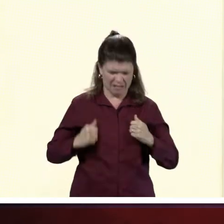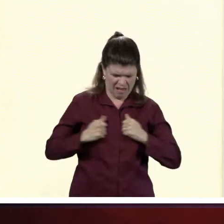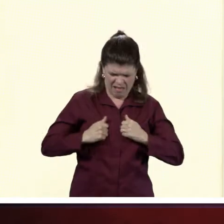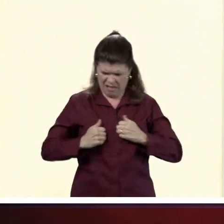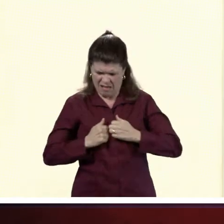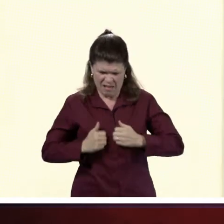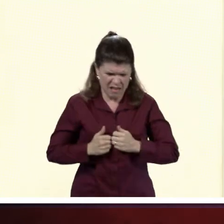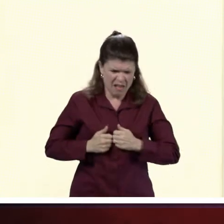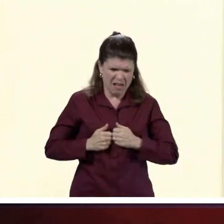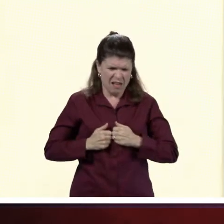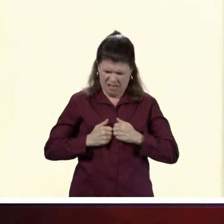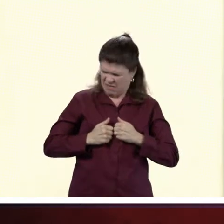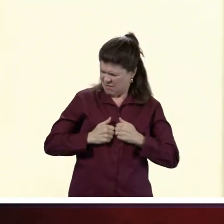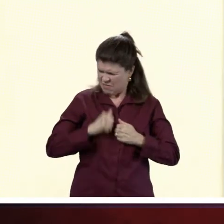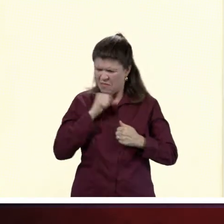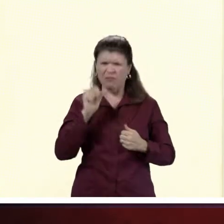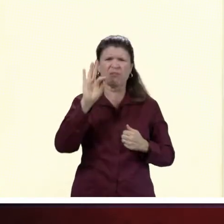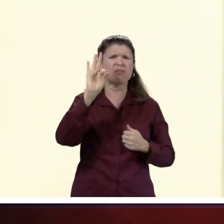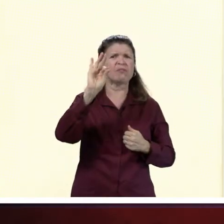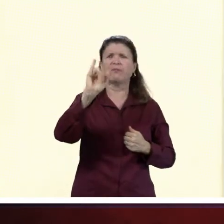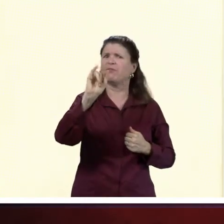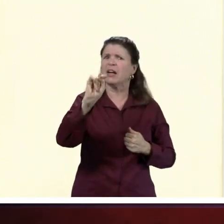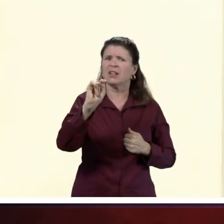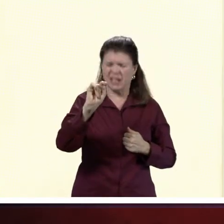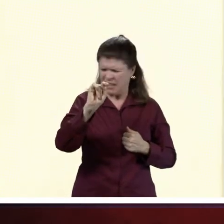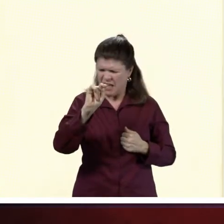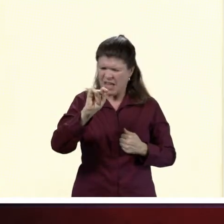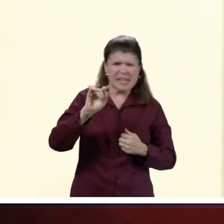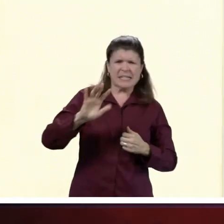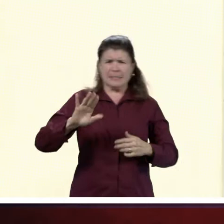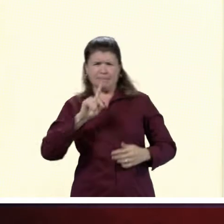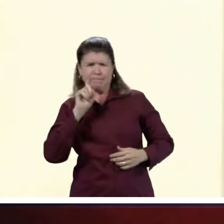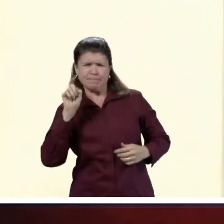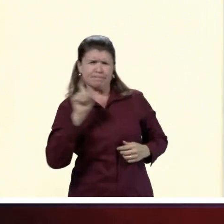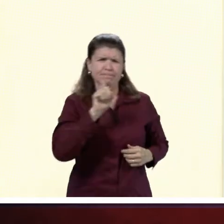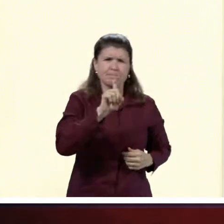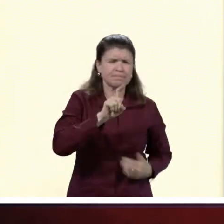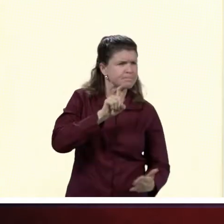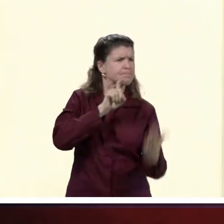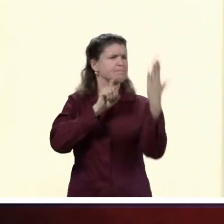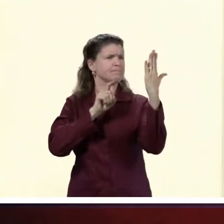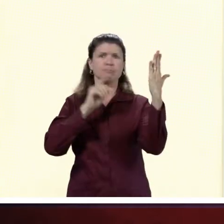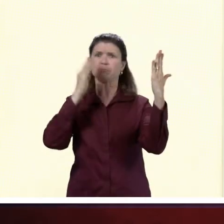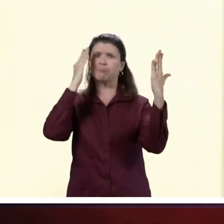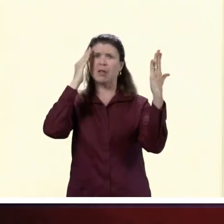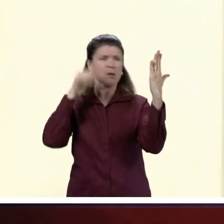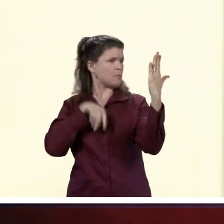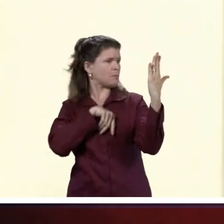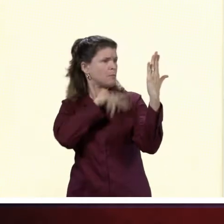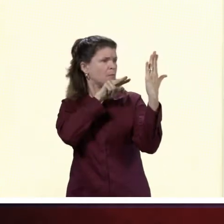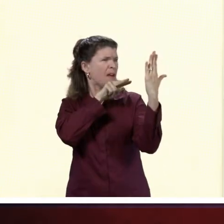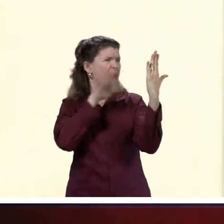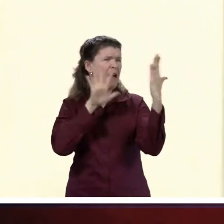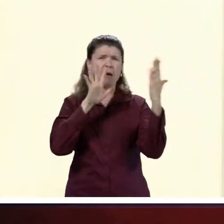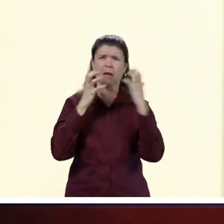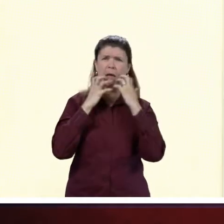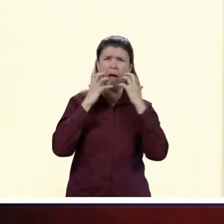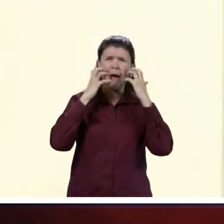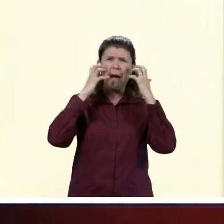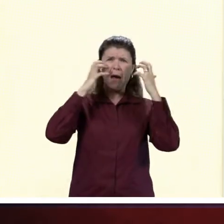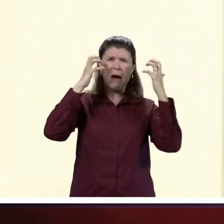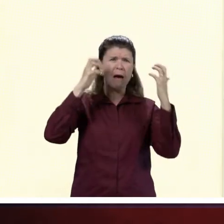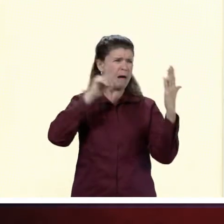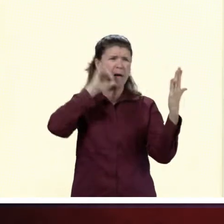feel different. But when she got dressed, her clothes didn't fit right. She looked in the mirror, and